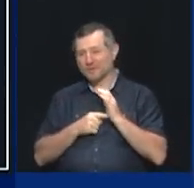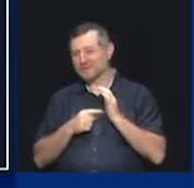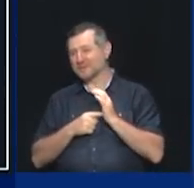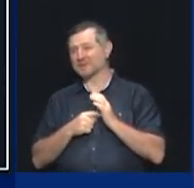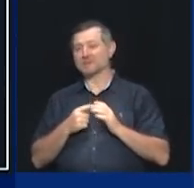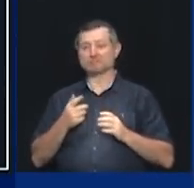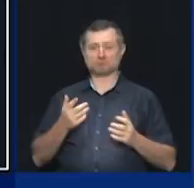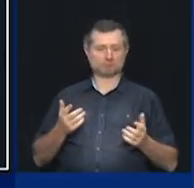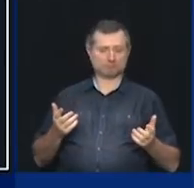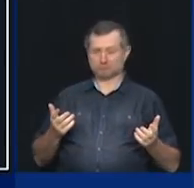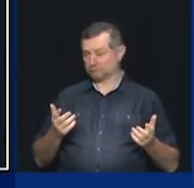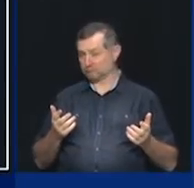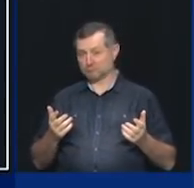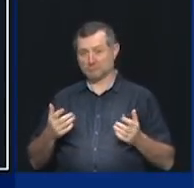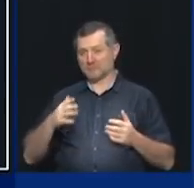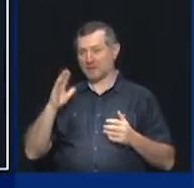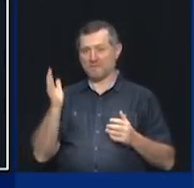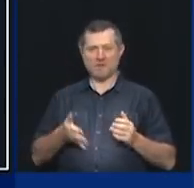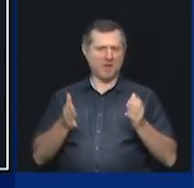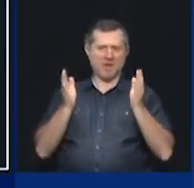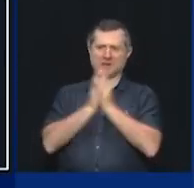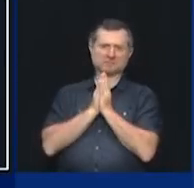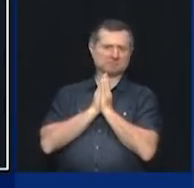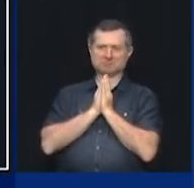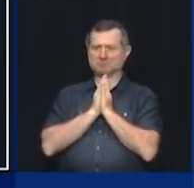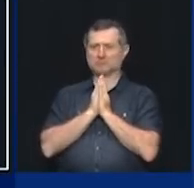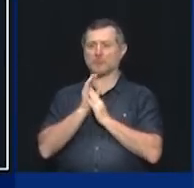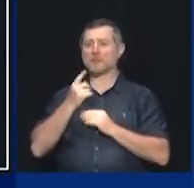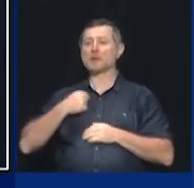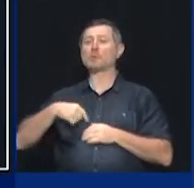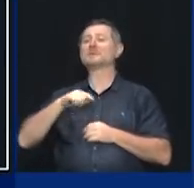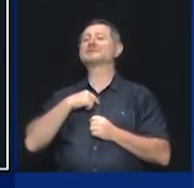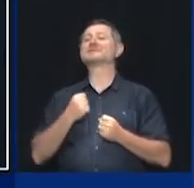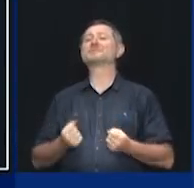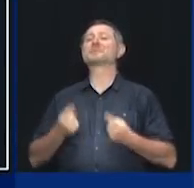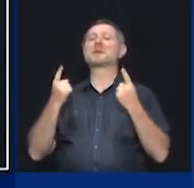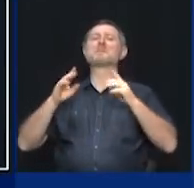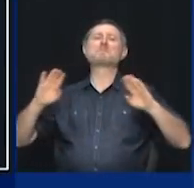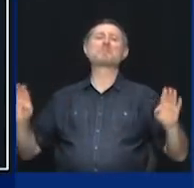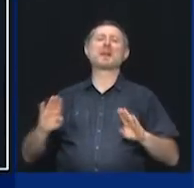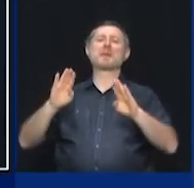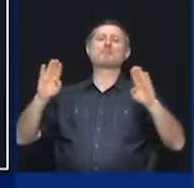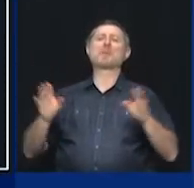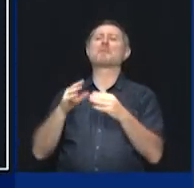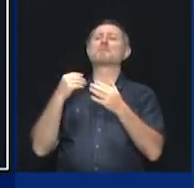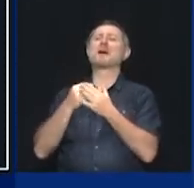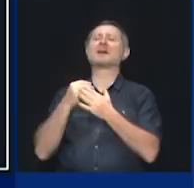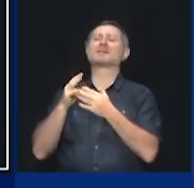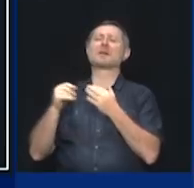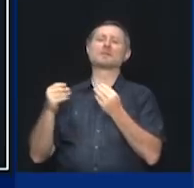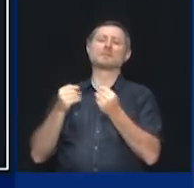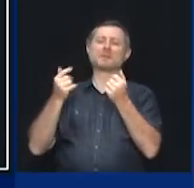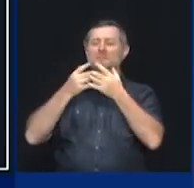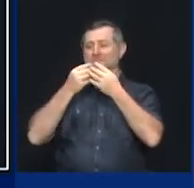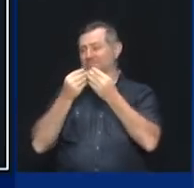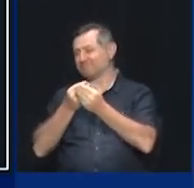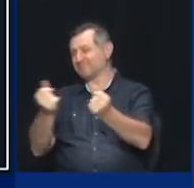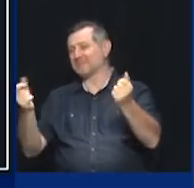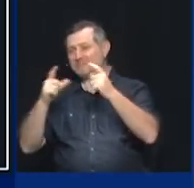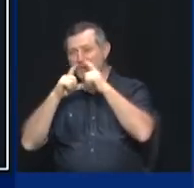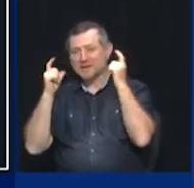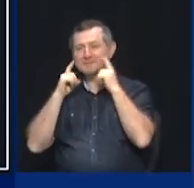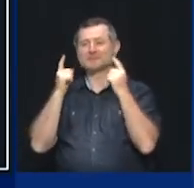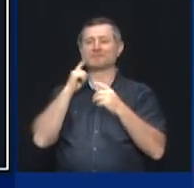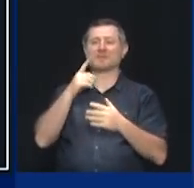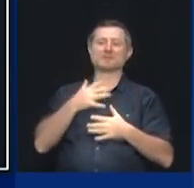I spent billions of dollars buying masks, buying ventilators, buying this, buying that. I spent billions of